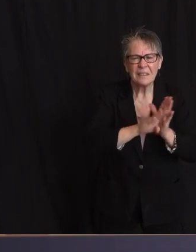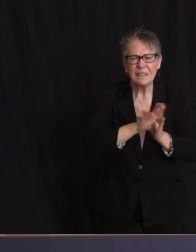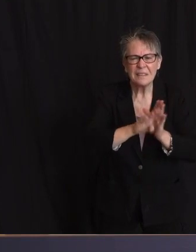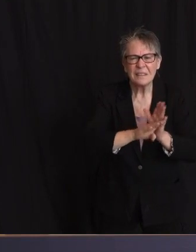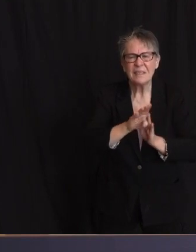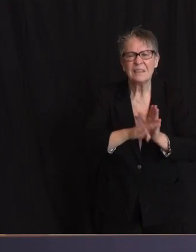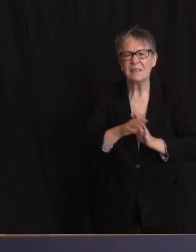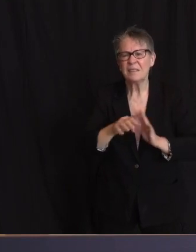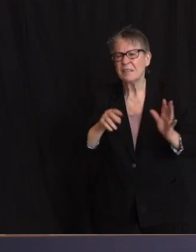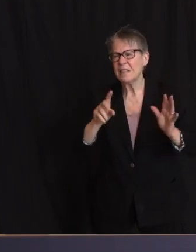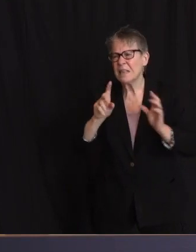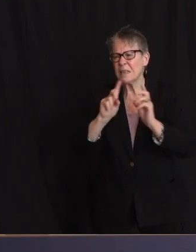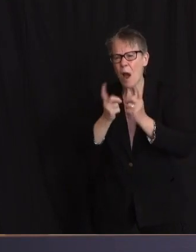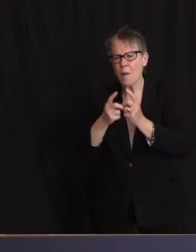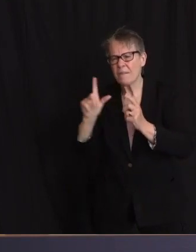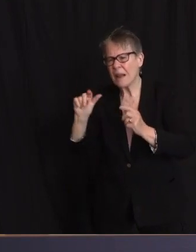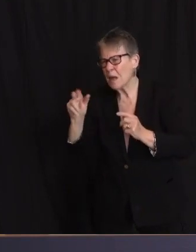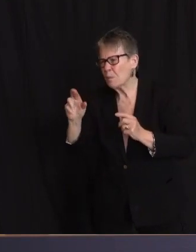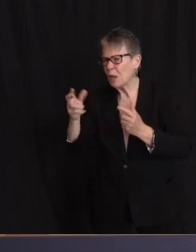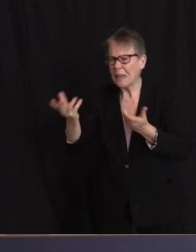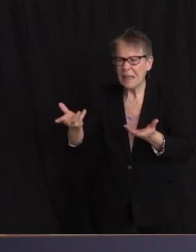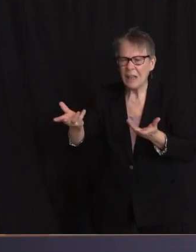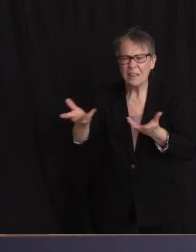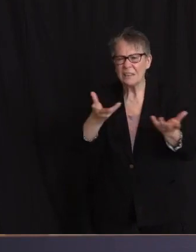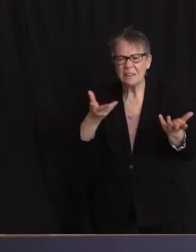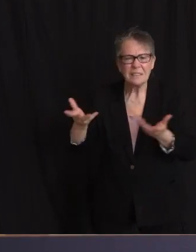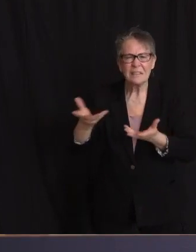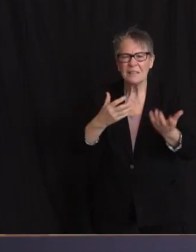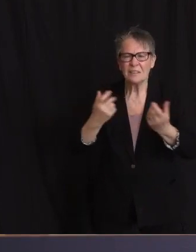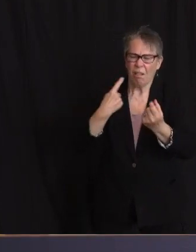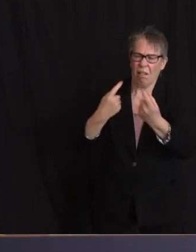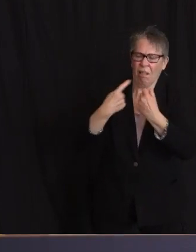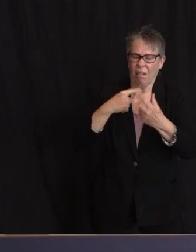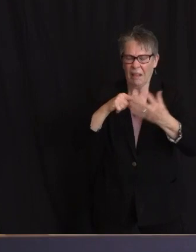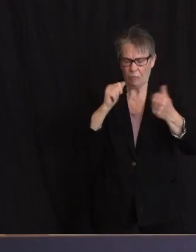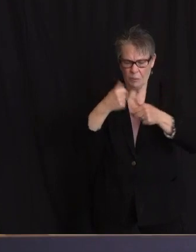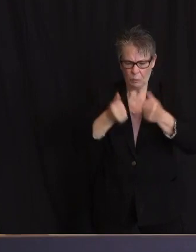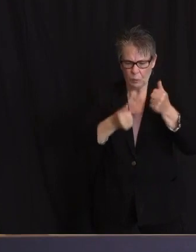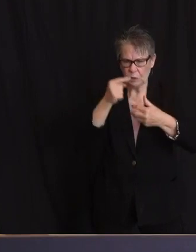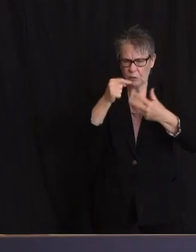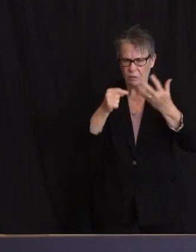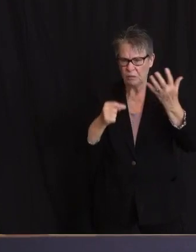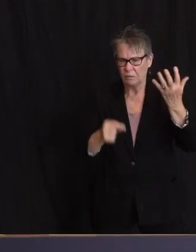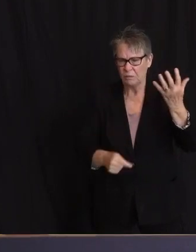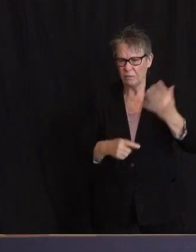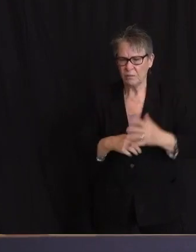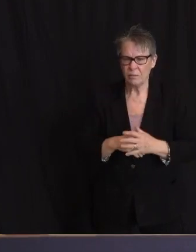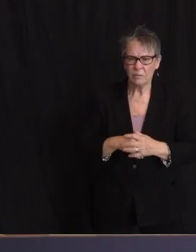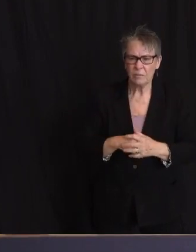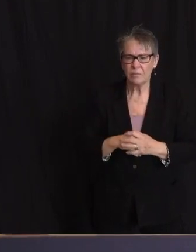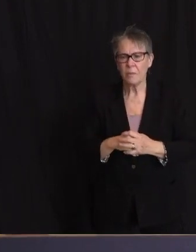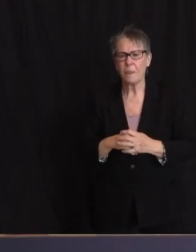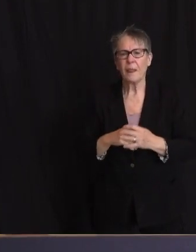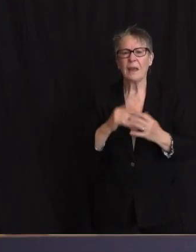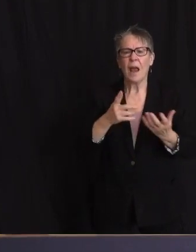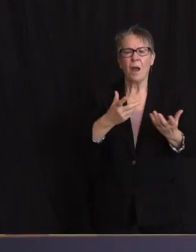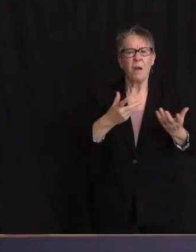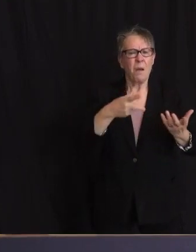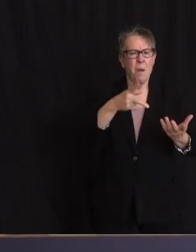weekend talking about what both a health and economic recovery looks like. And we'll have those folks here from time to time without